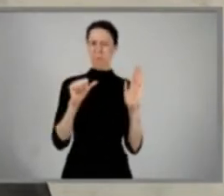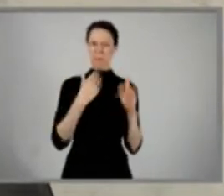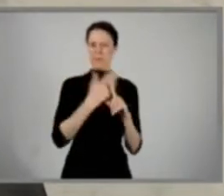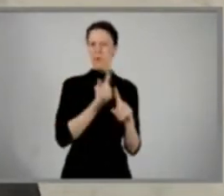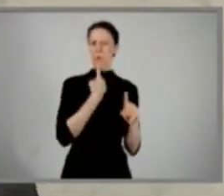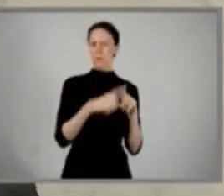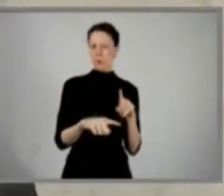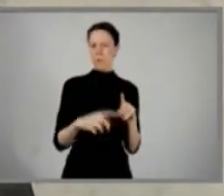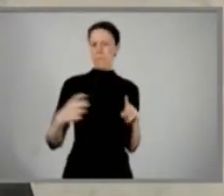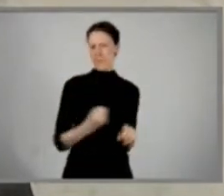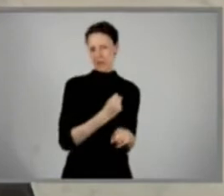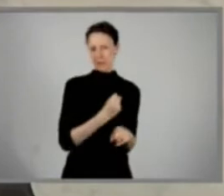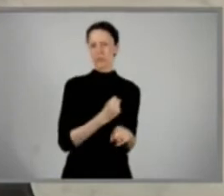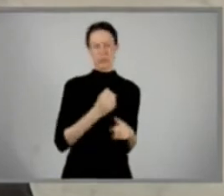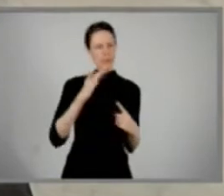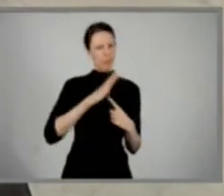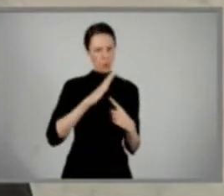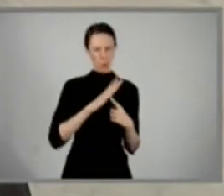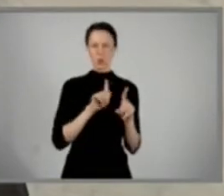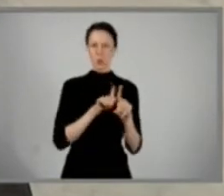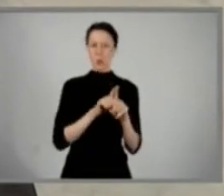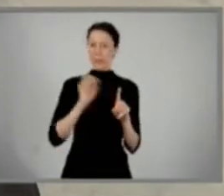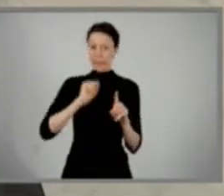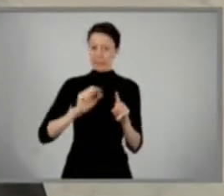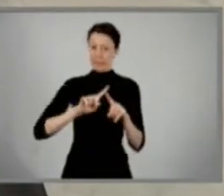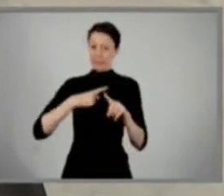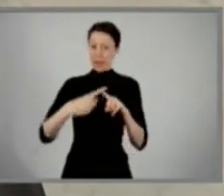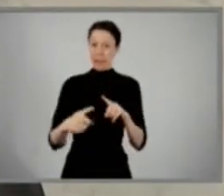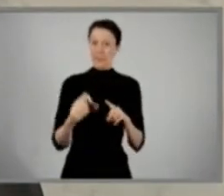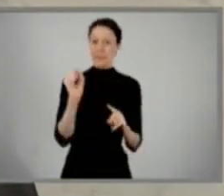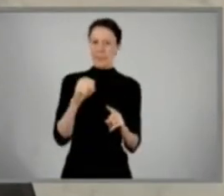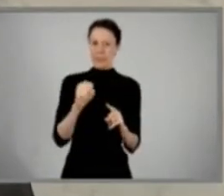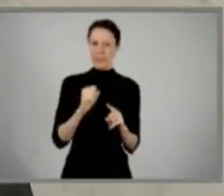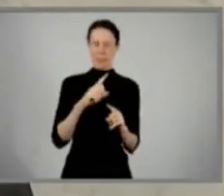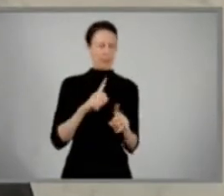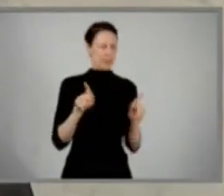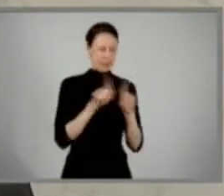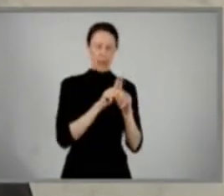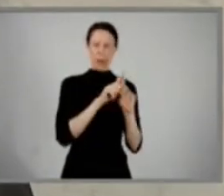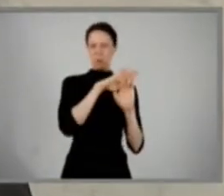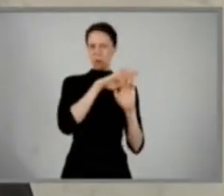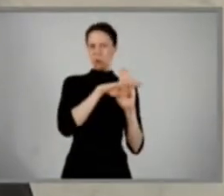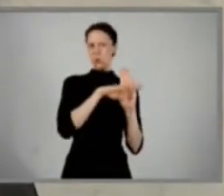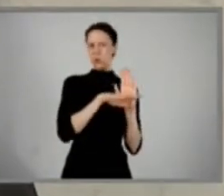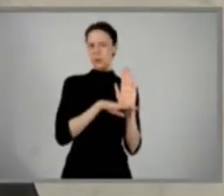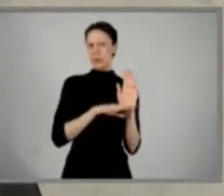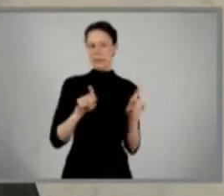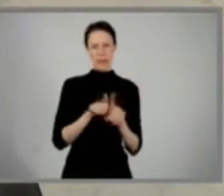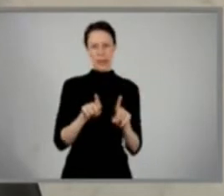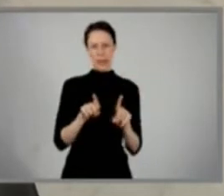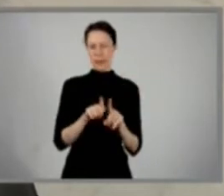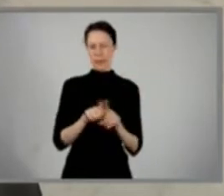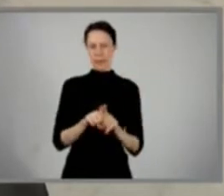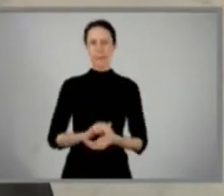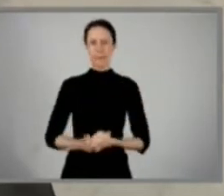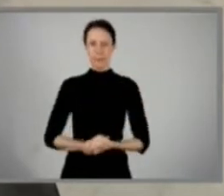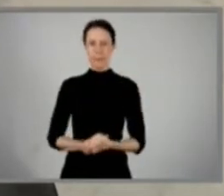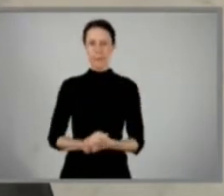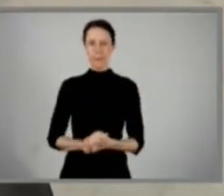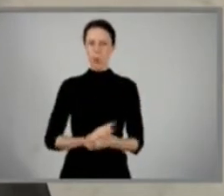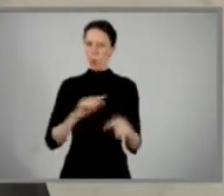of the processes for regulation will be there, all of the systems to make sure that we're certain about safety, and